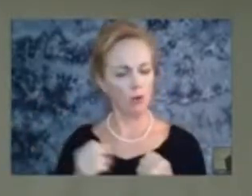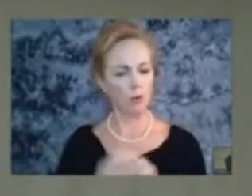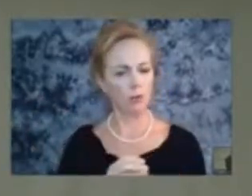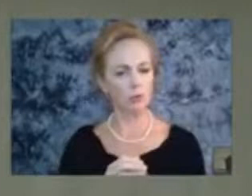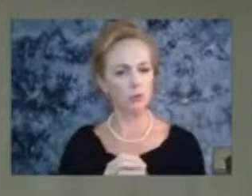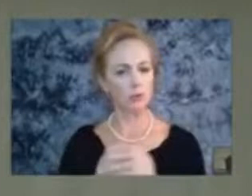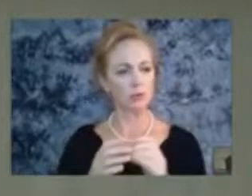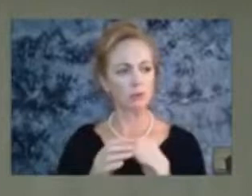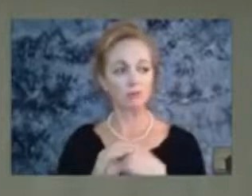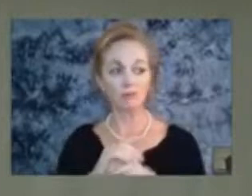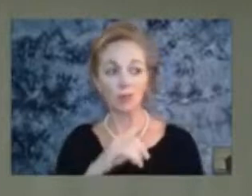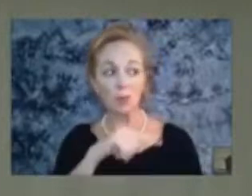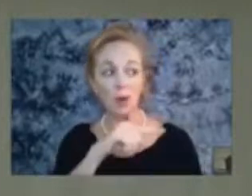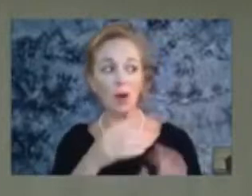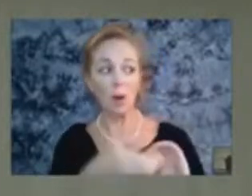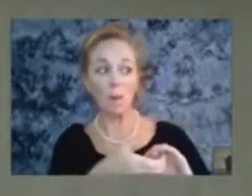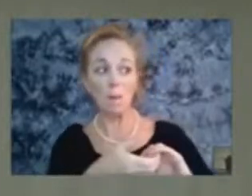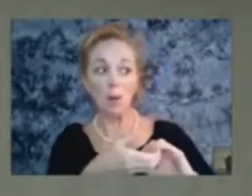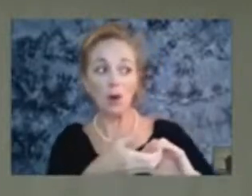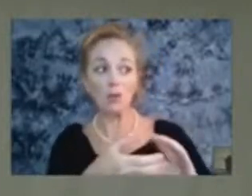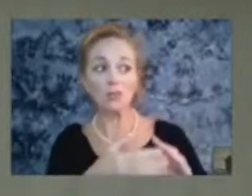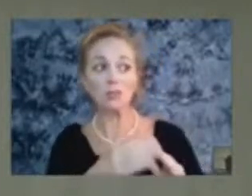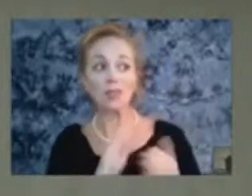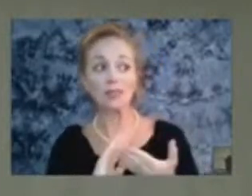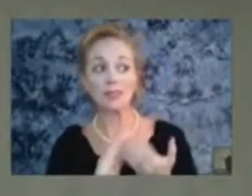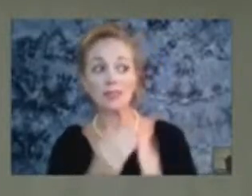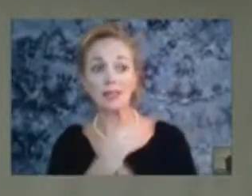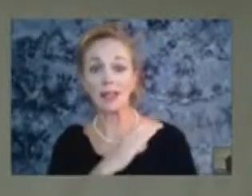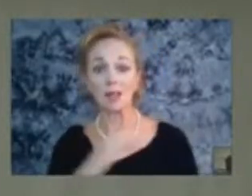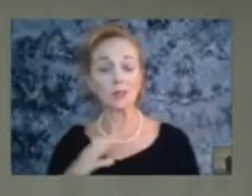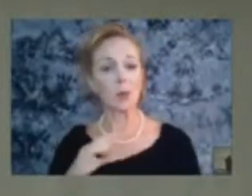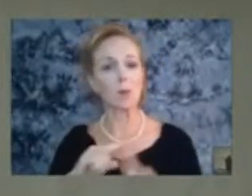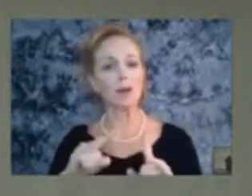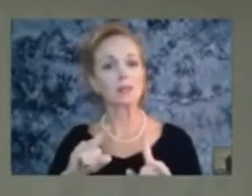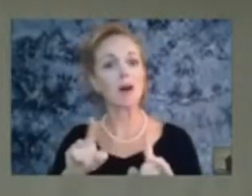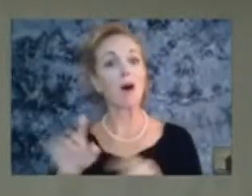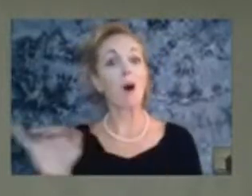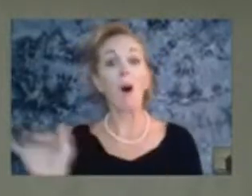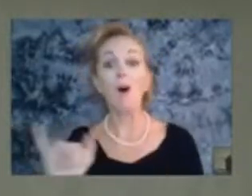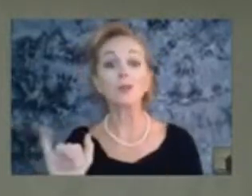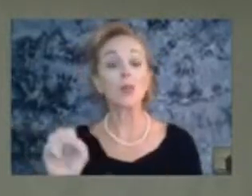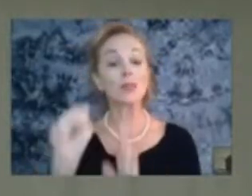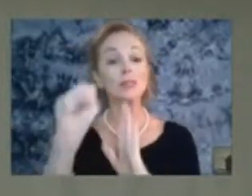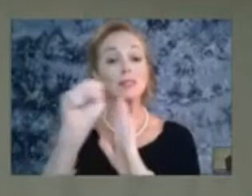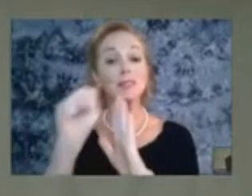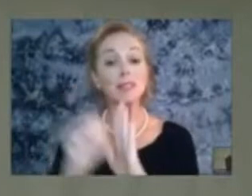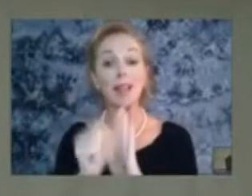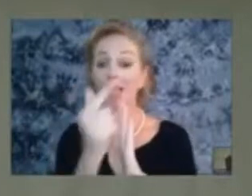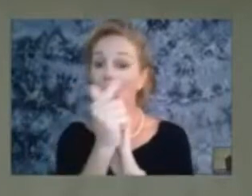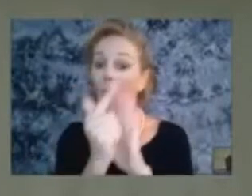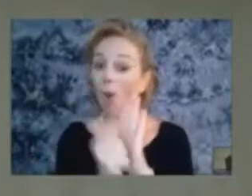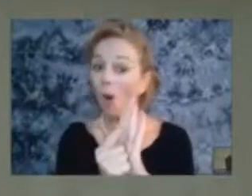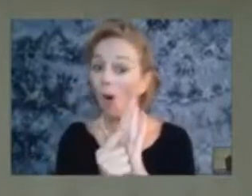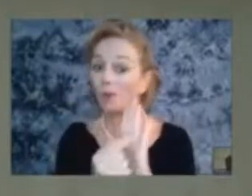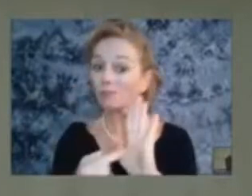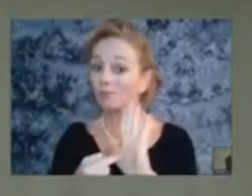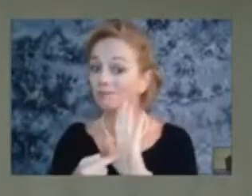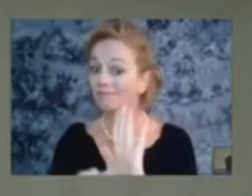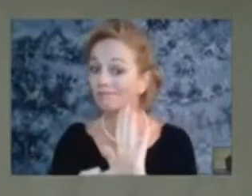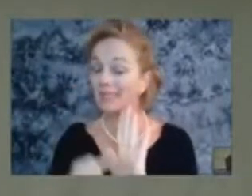city council, but it's the state law. The state law says we can